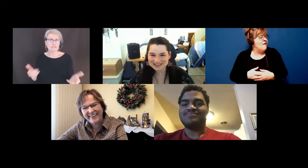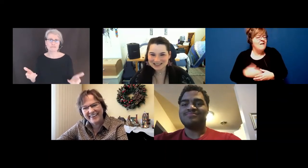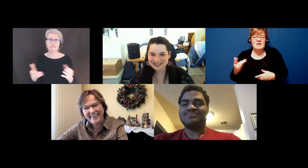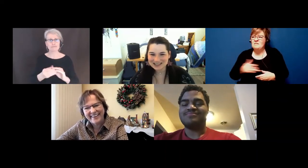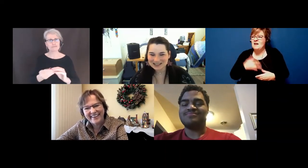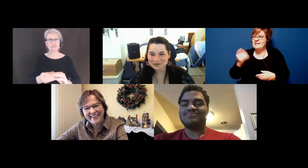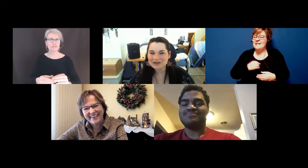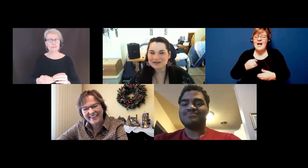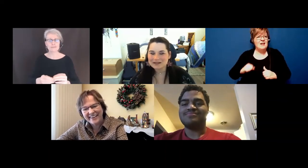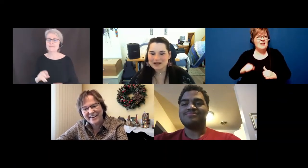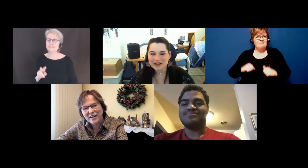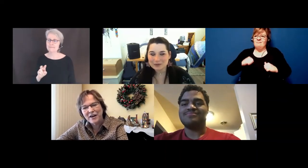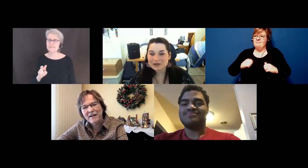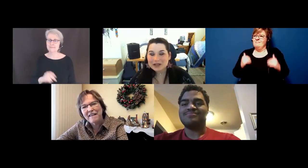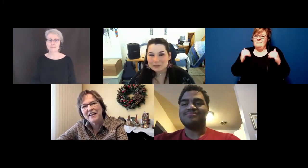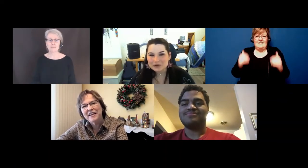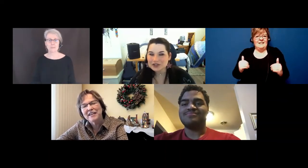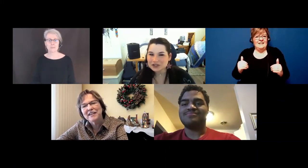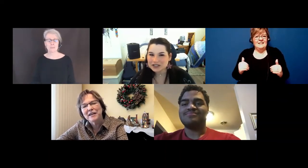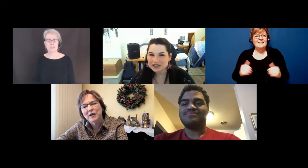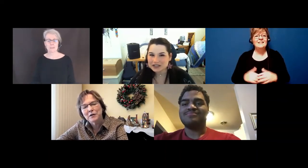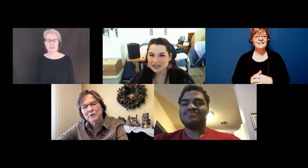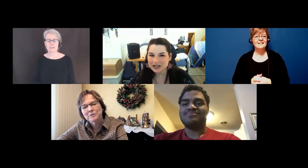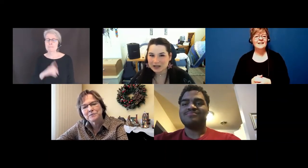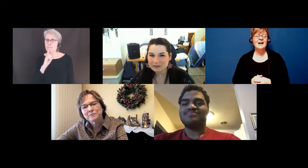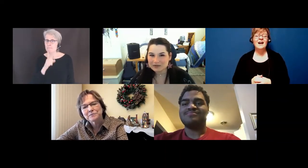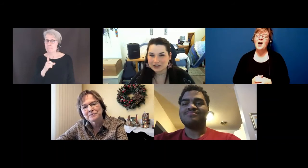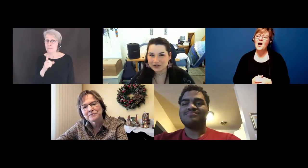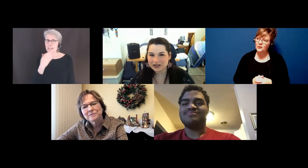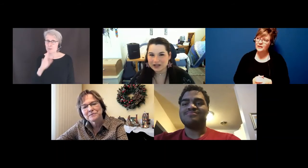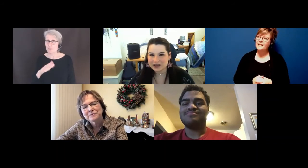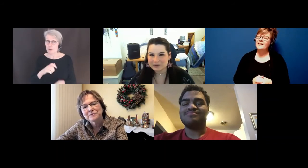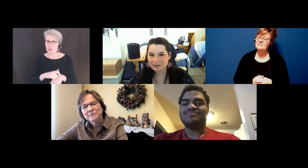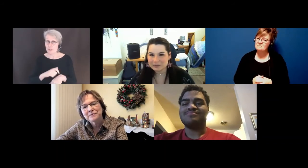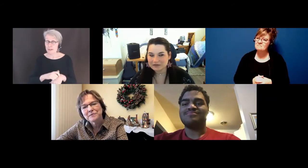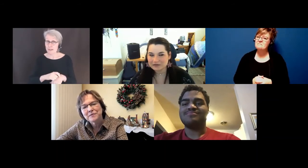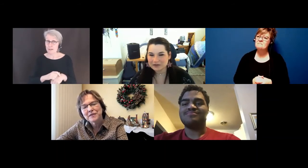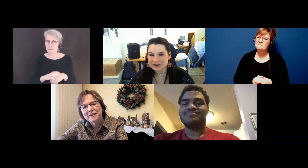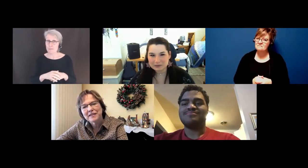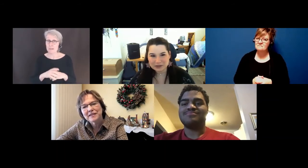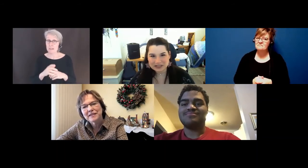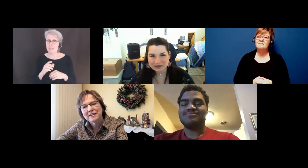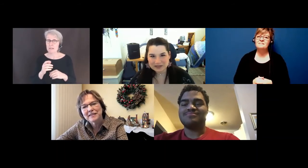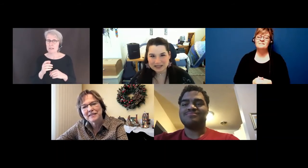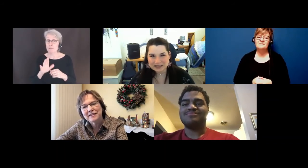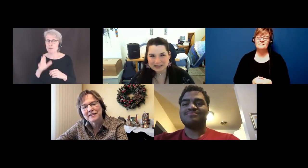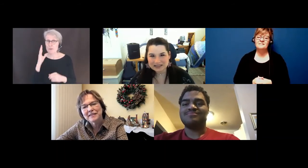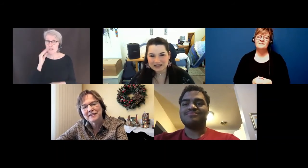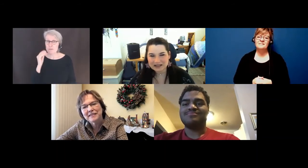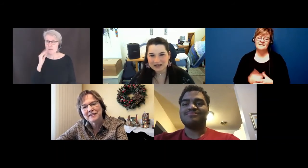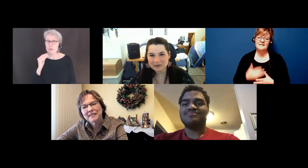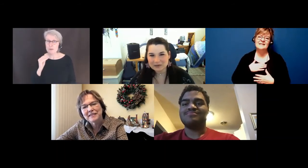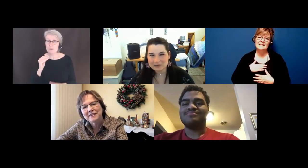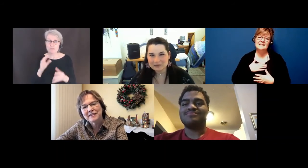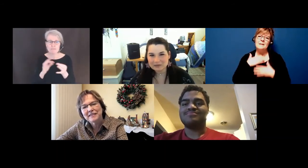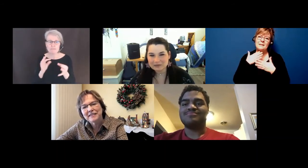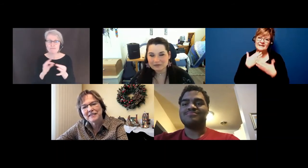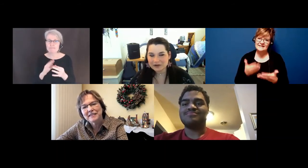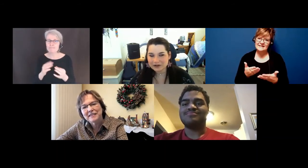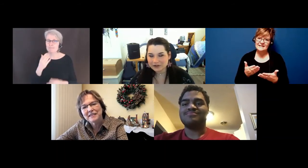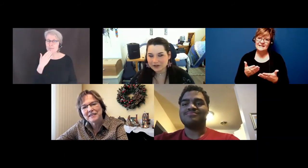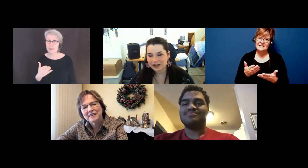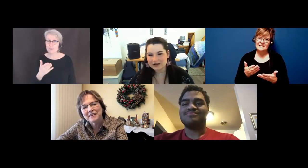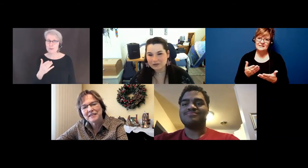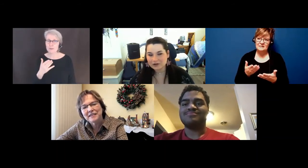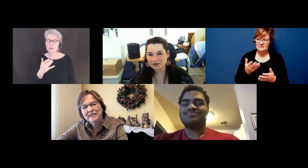sense. Well, I really appreciate you taking the time, sharing a bit of your experience with us.